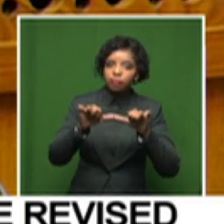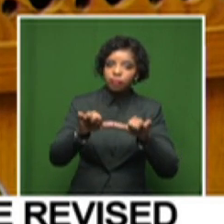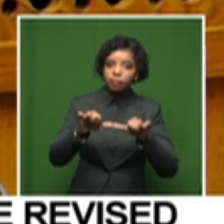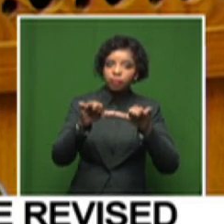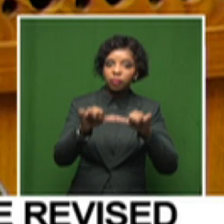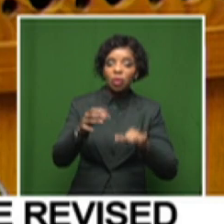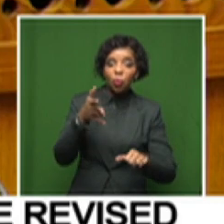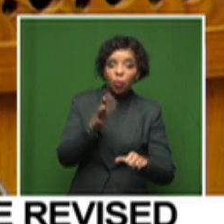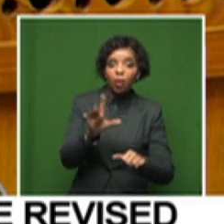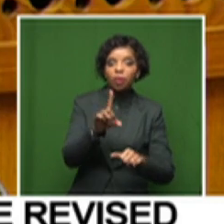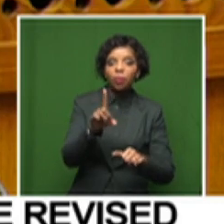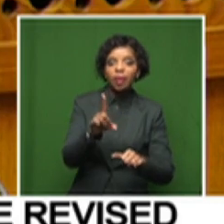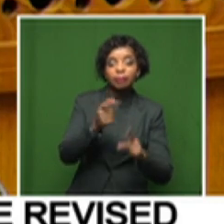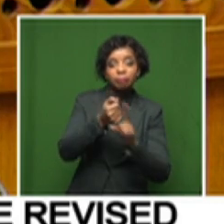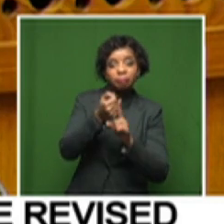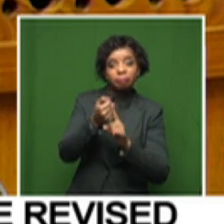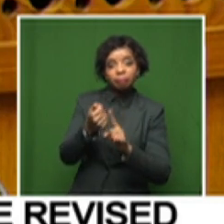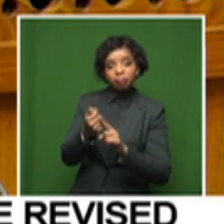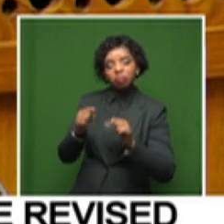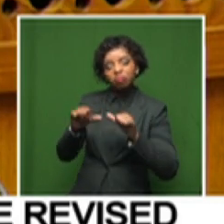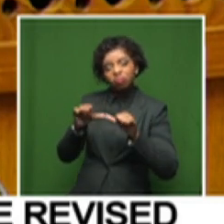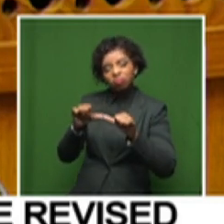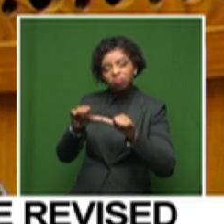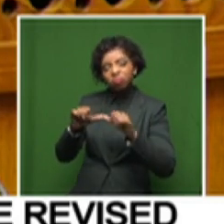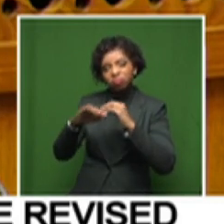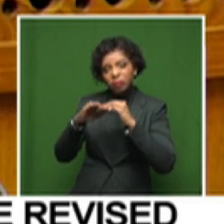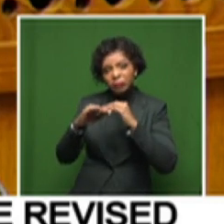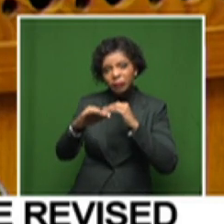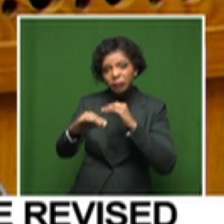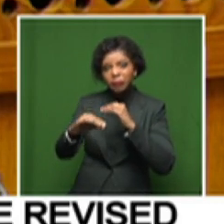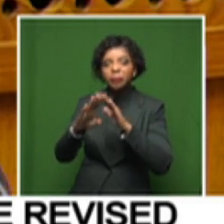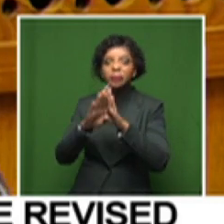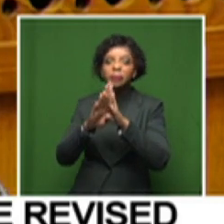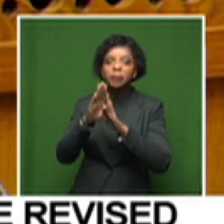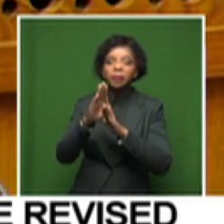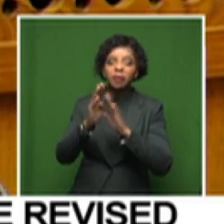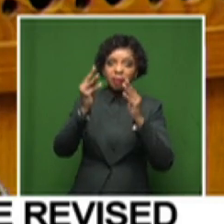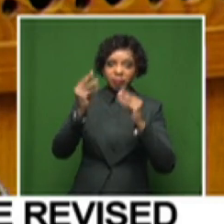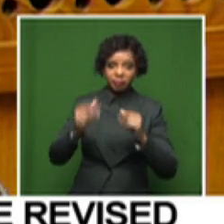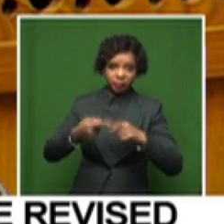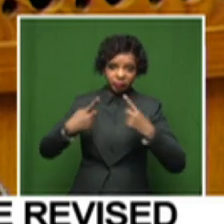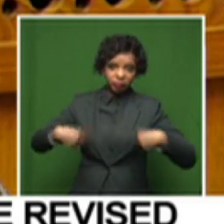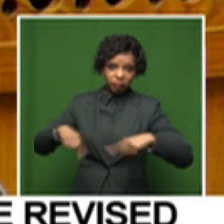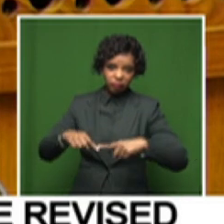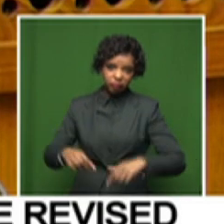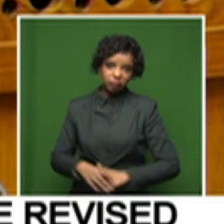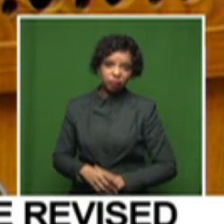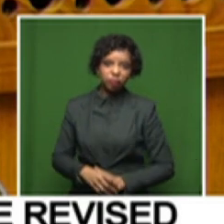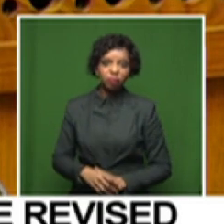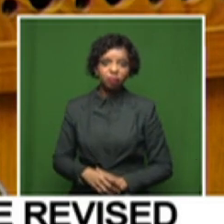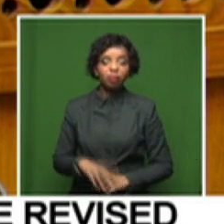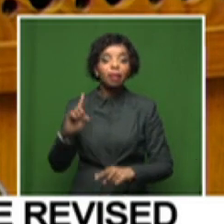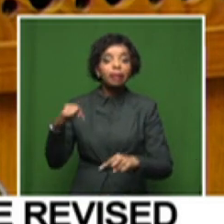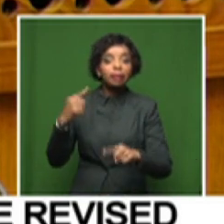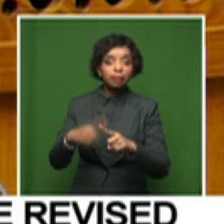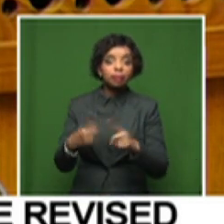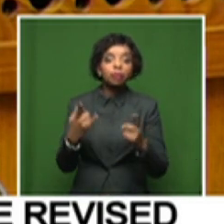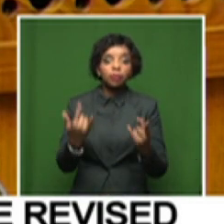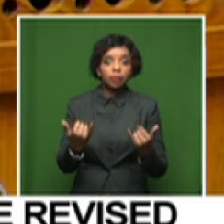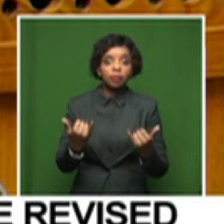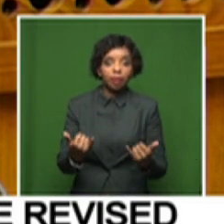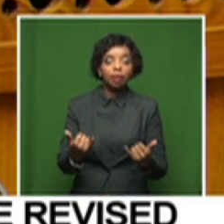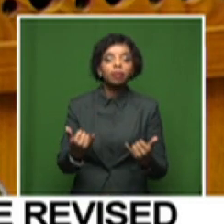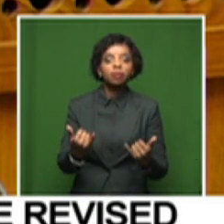fiscal sustainability. Before today, the economy languished in a trap